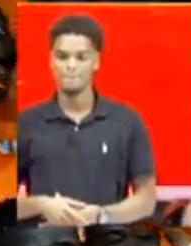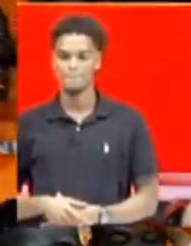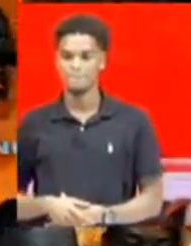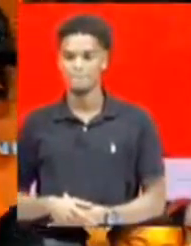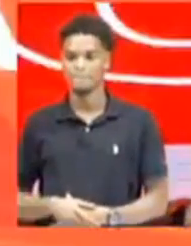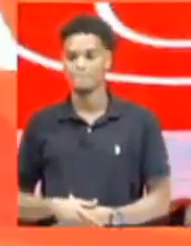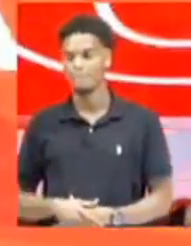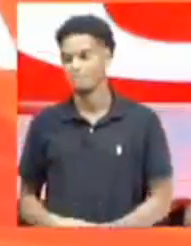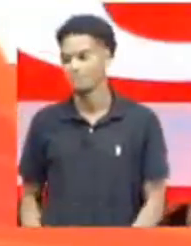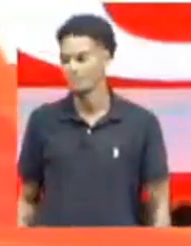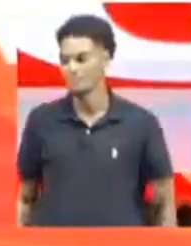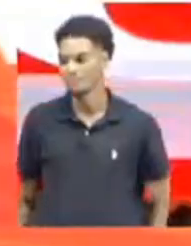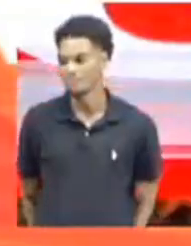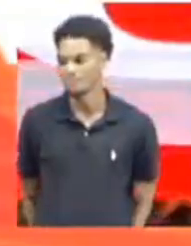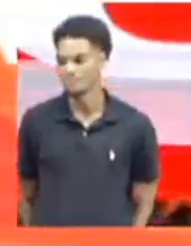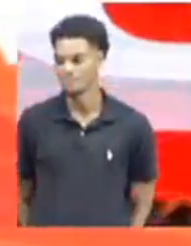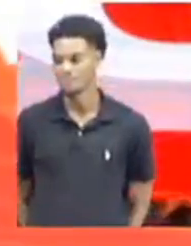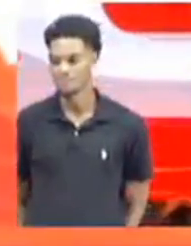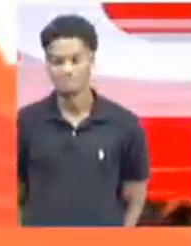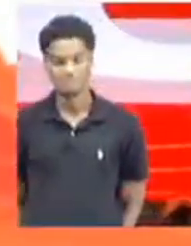Watch me.